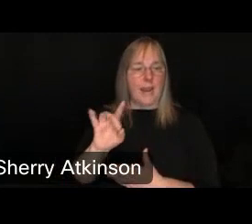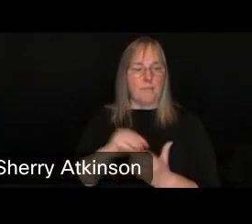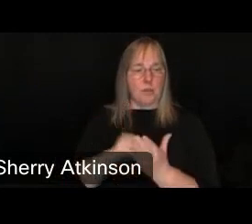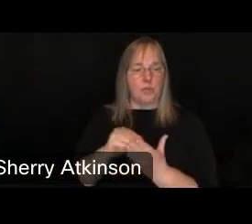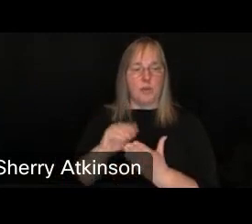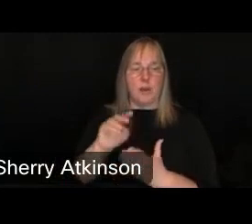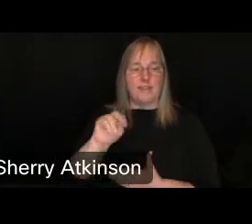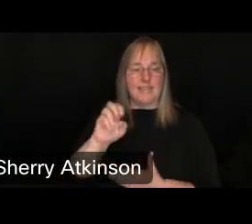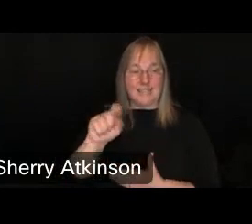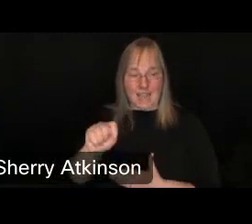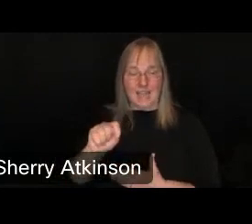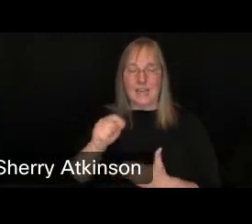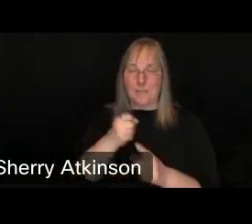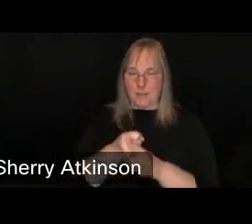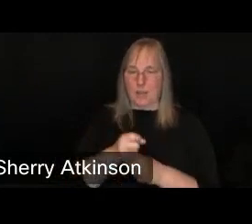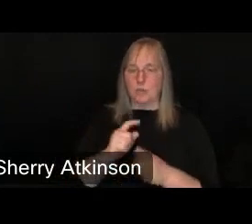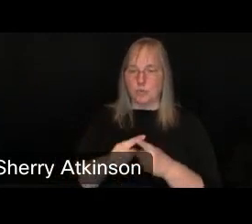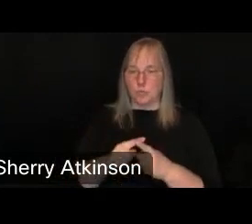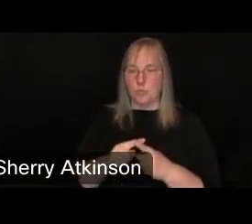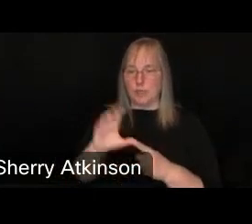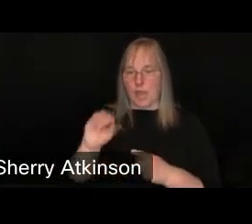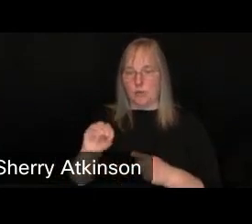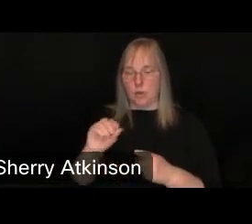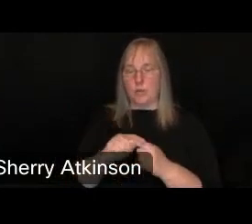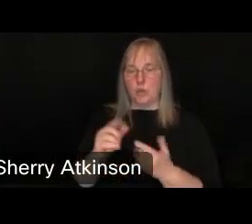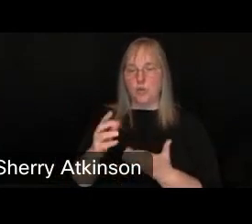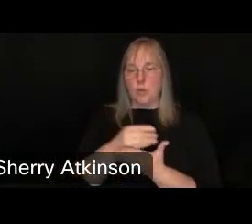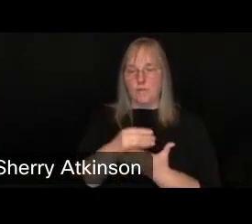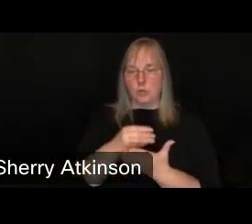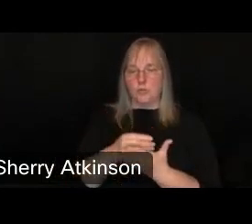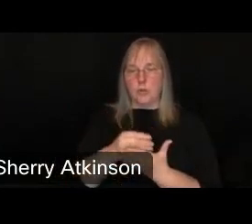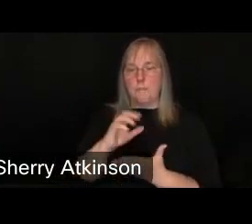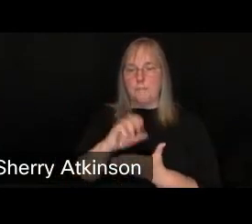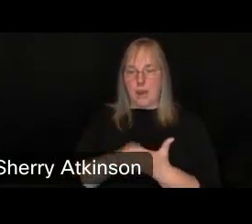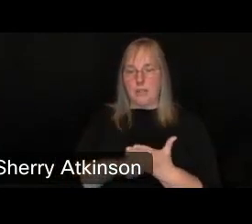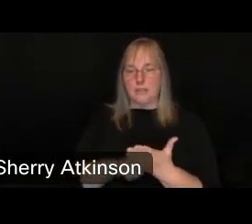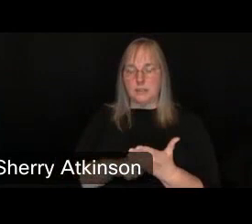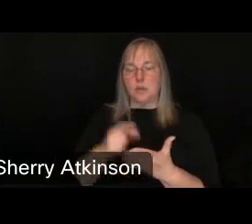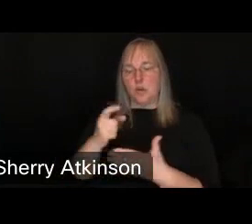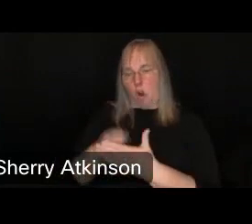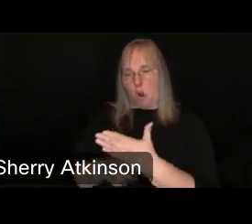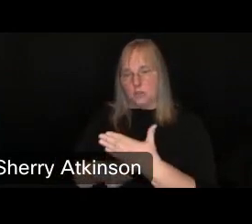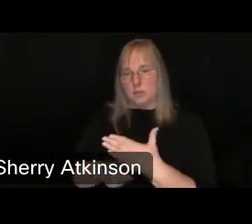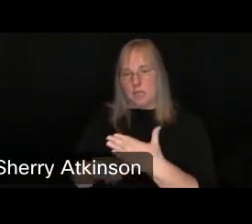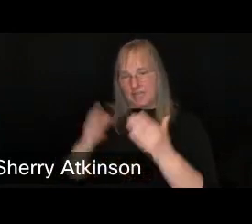county, with revenue minus expected cost associated with those development there.